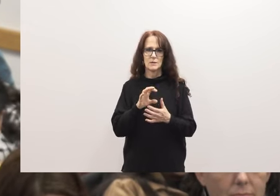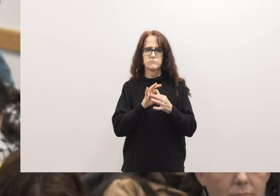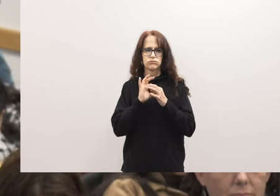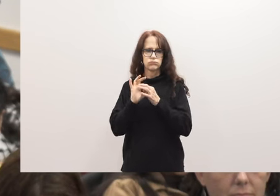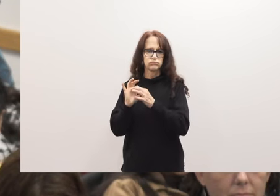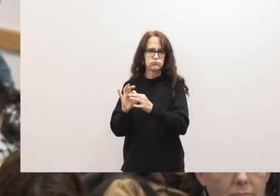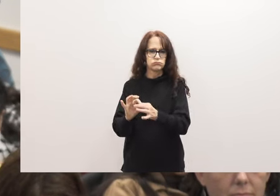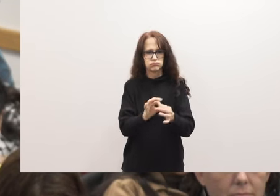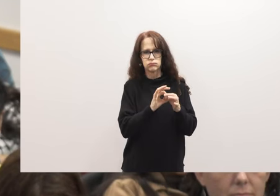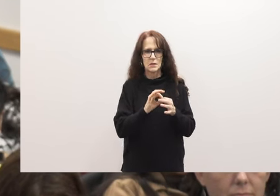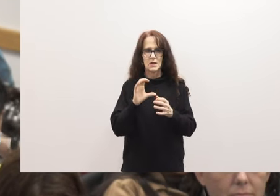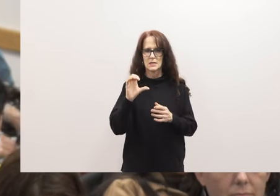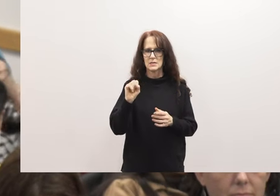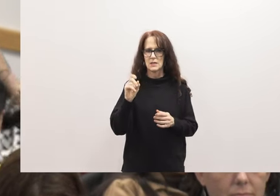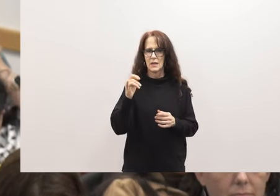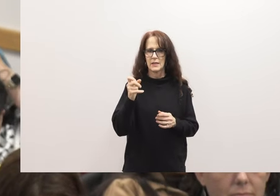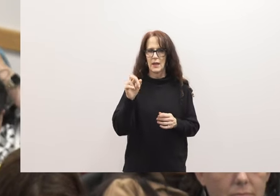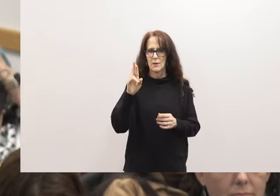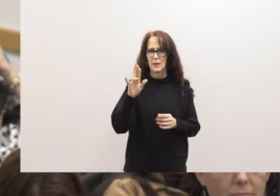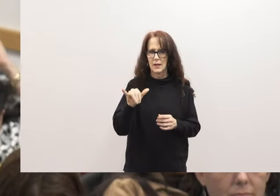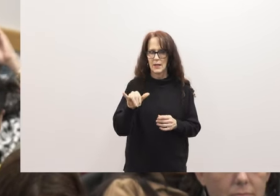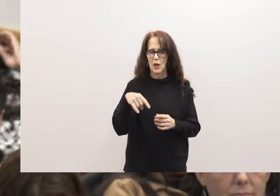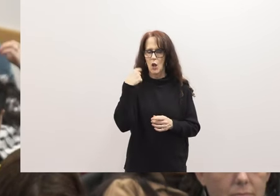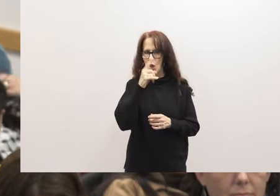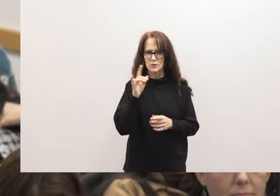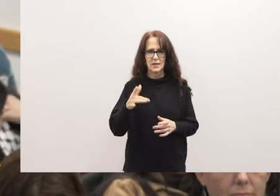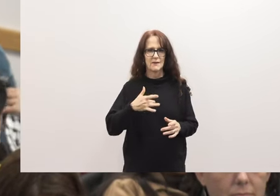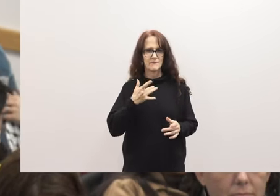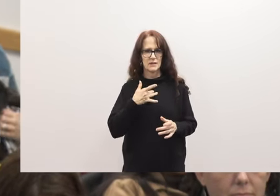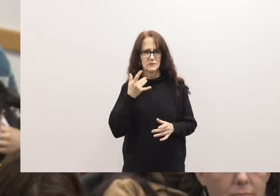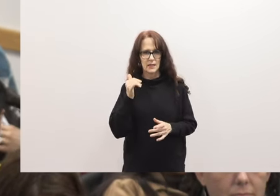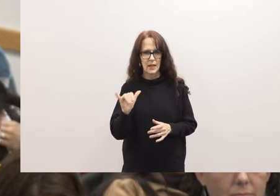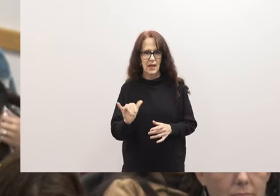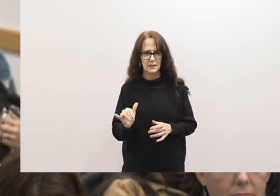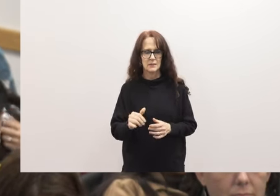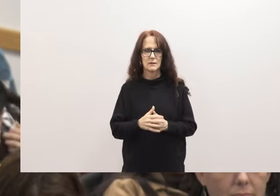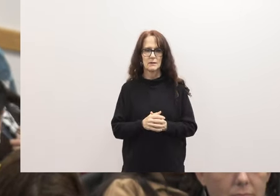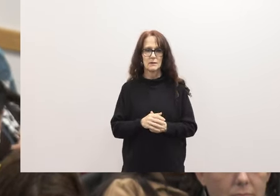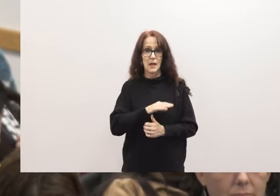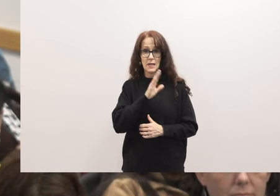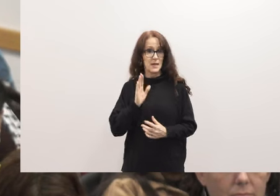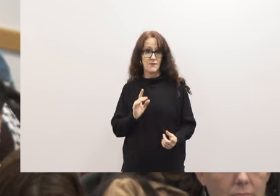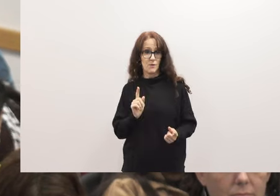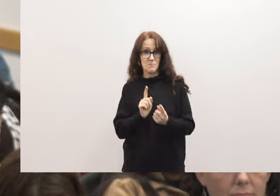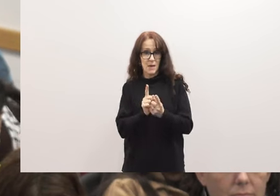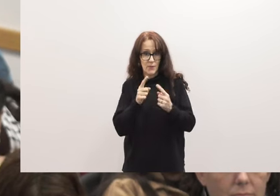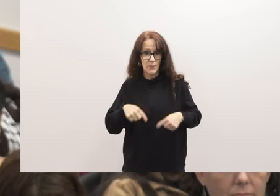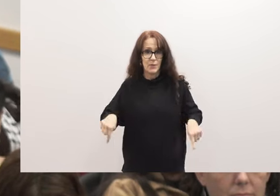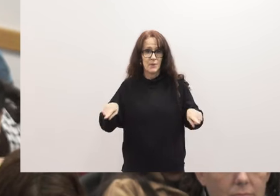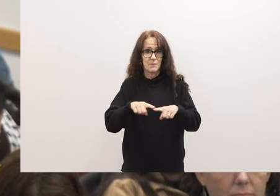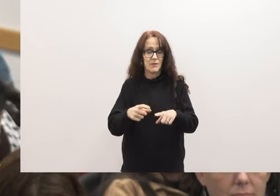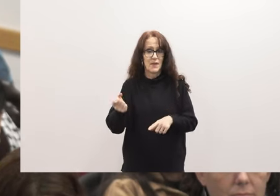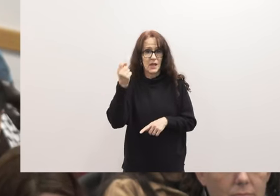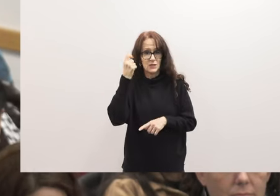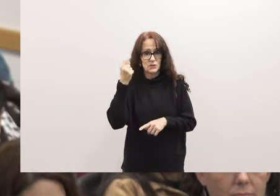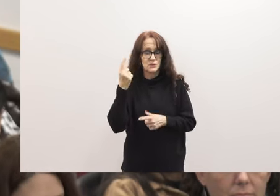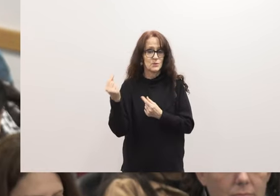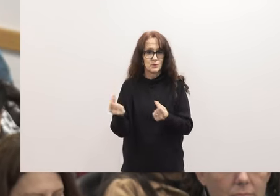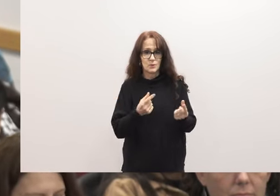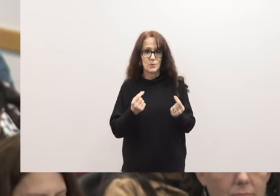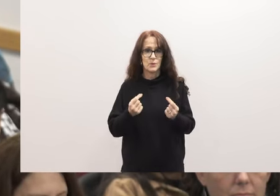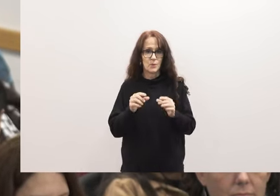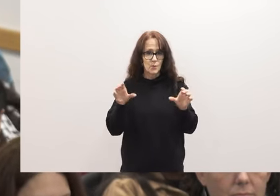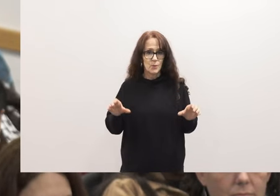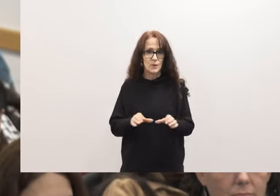means, what it looks like and what it feels like. Having never met these people, everyone understood the assignment and we executed